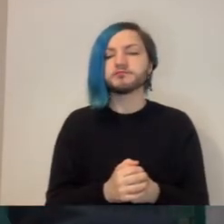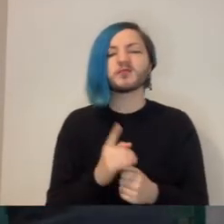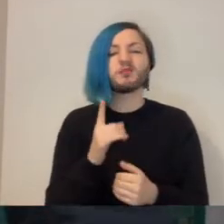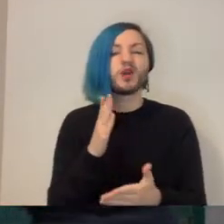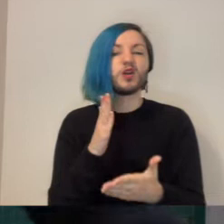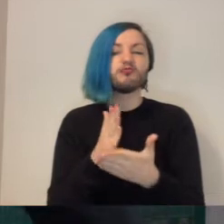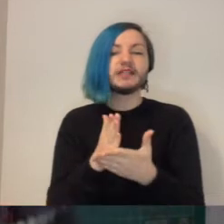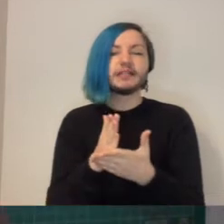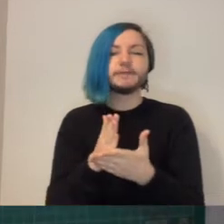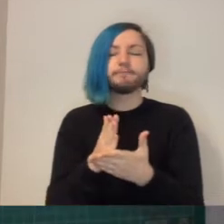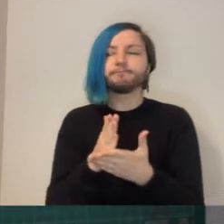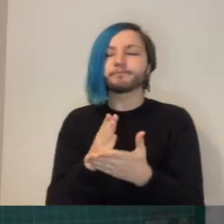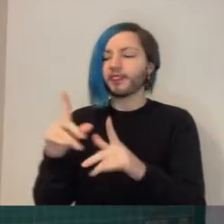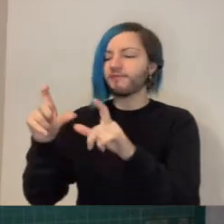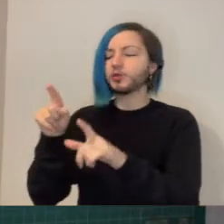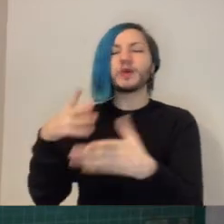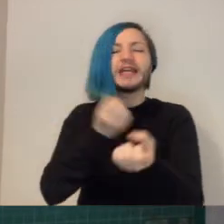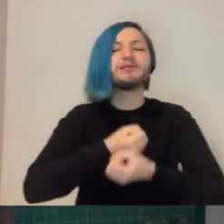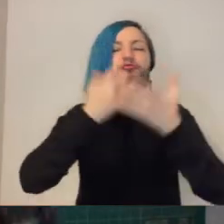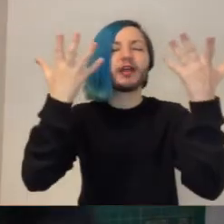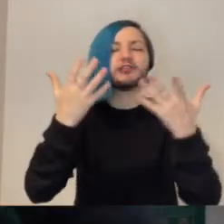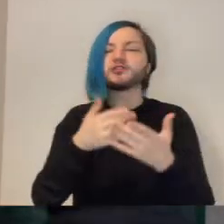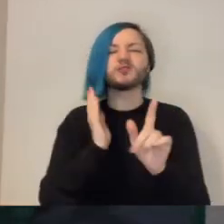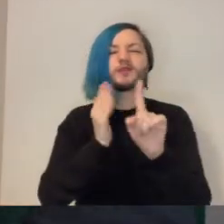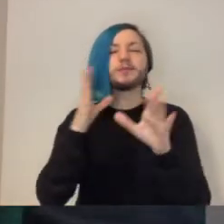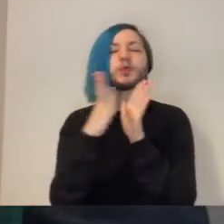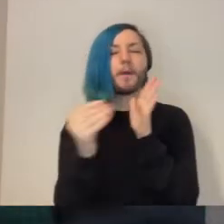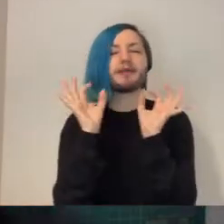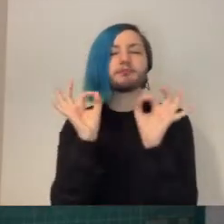remember it's kind of more like an inspirational piece.